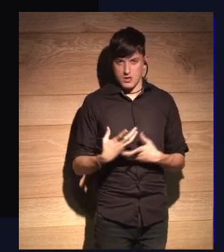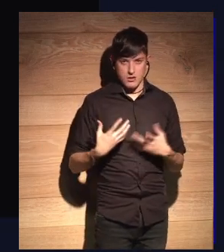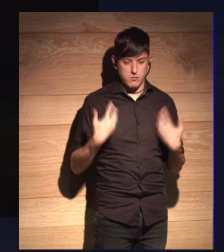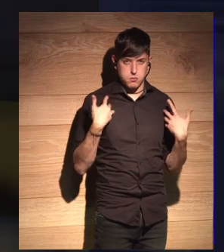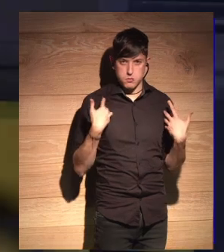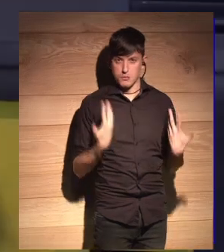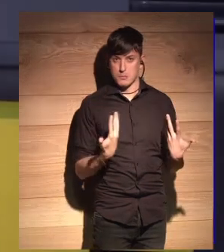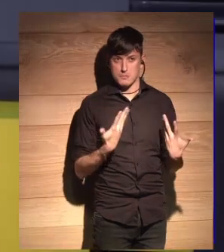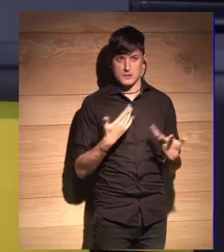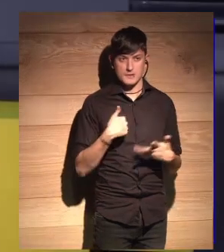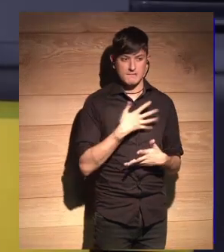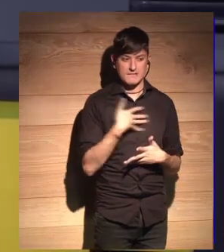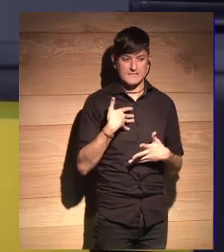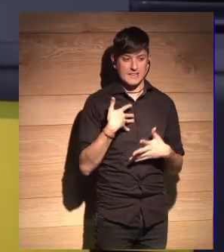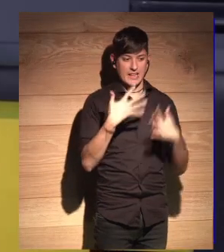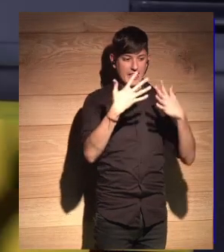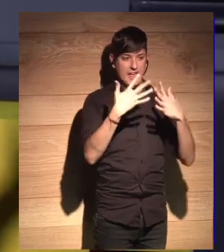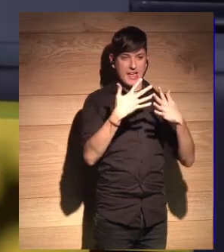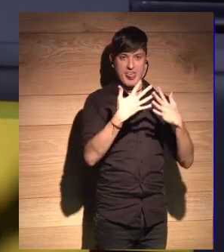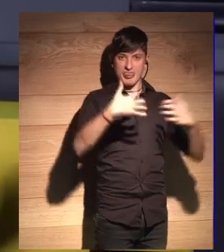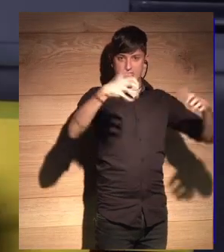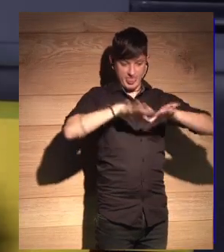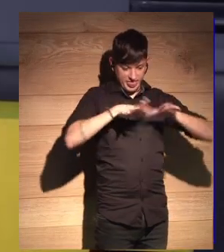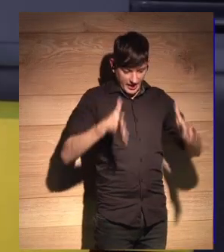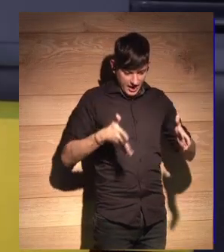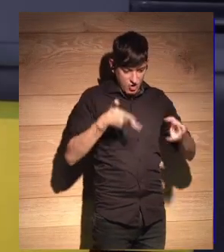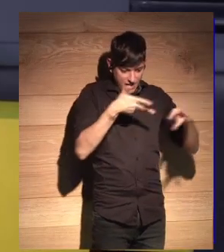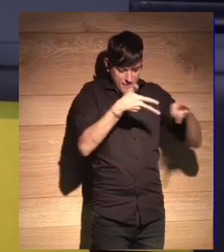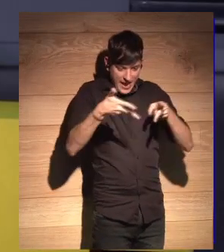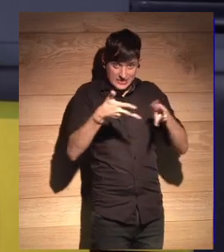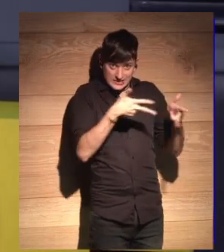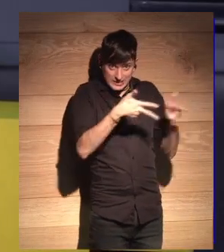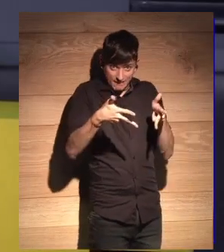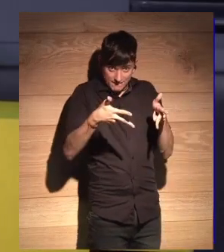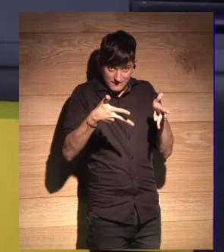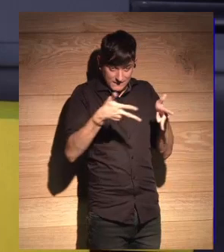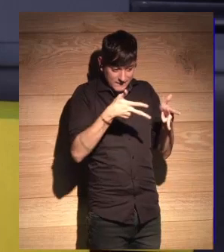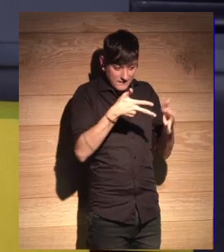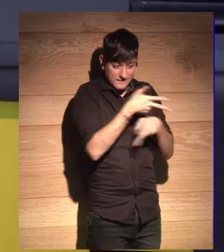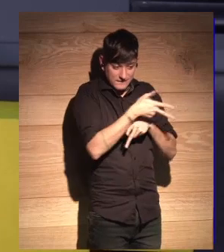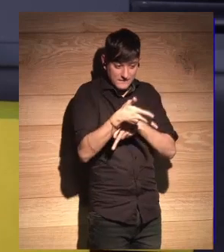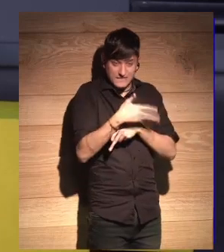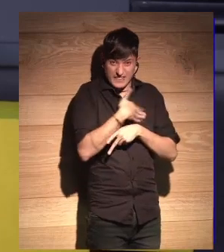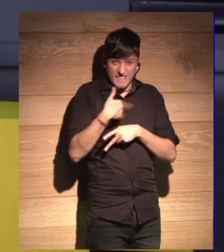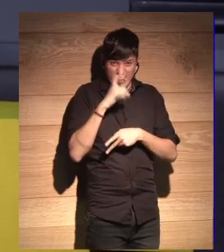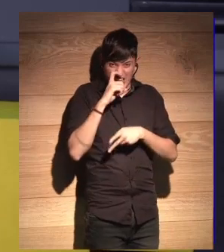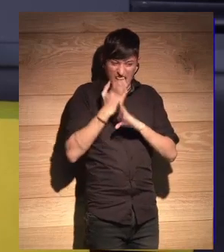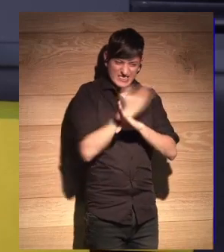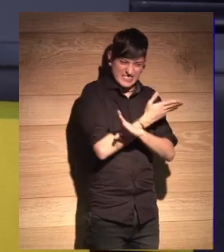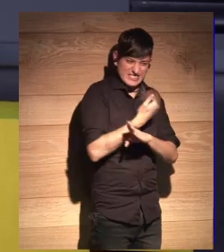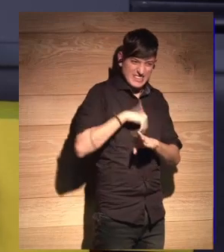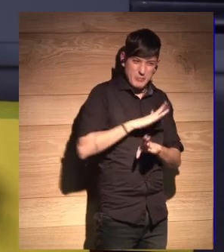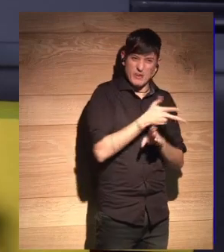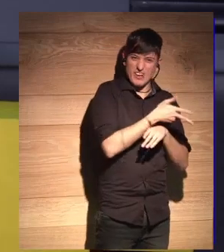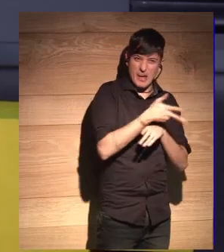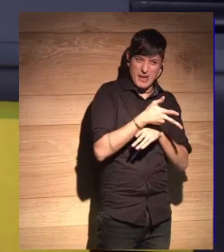on stage. Prior to that, I had done that, but it was always with these little camcorders that you could not do